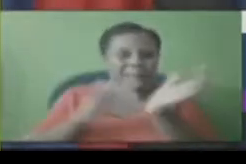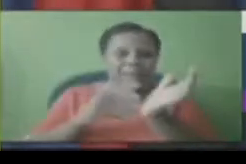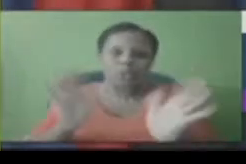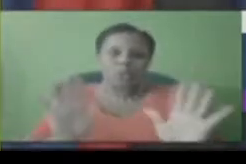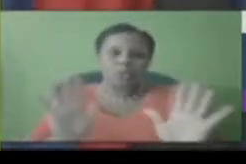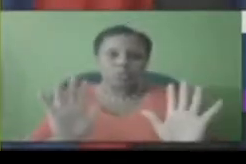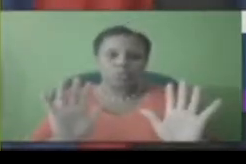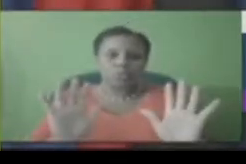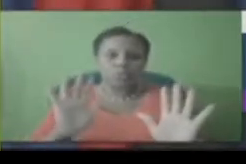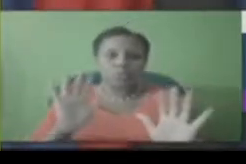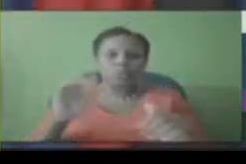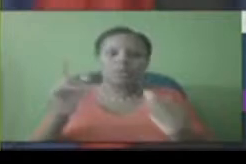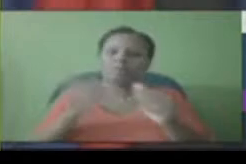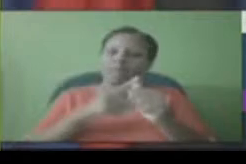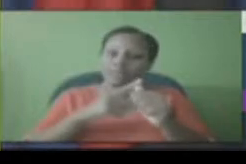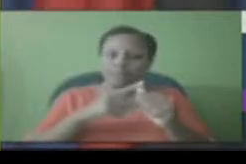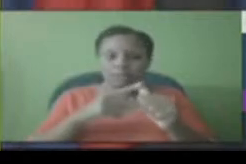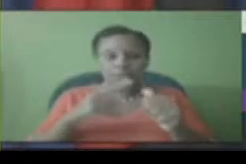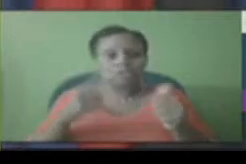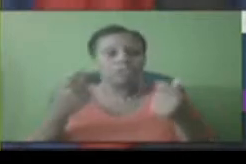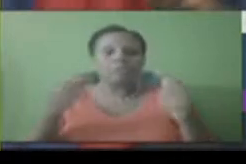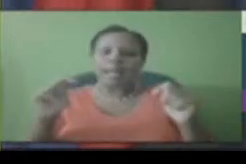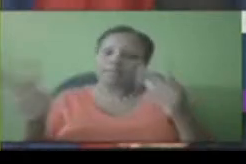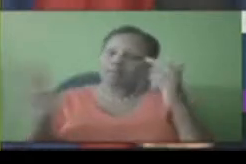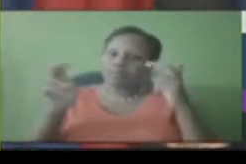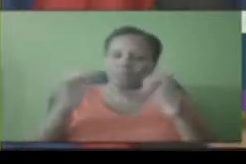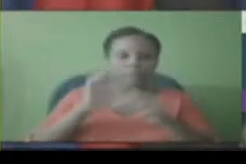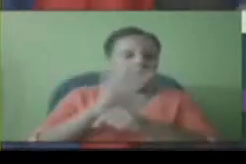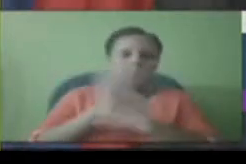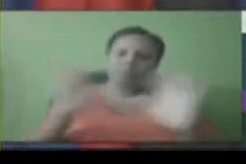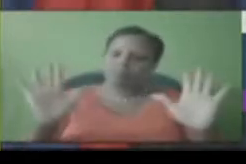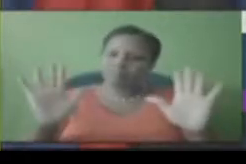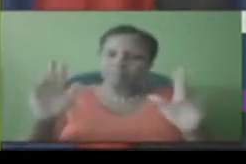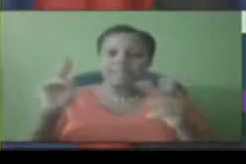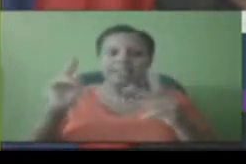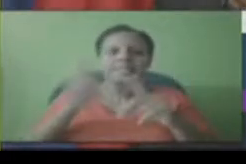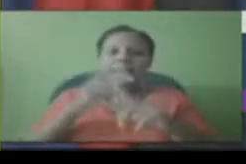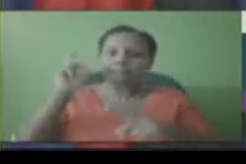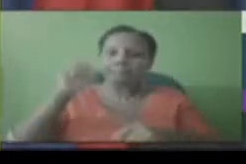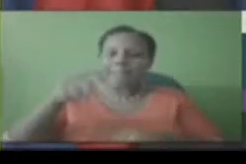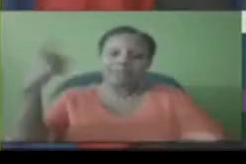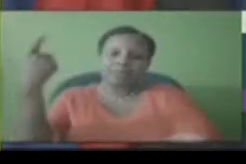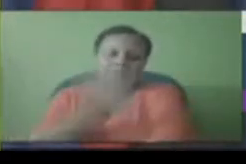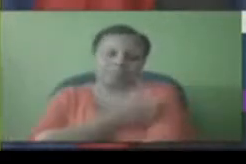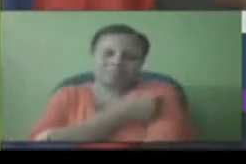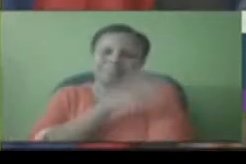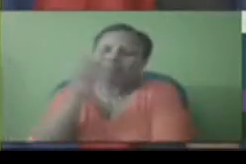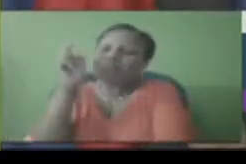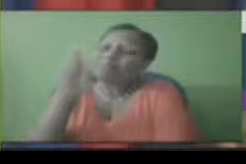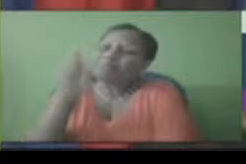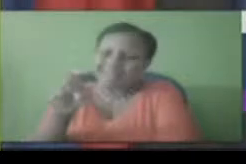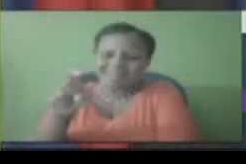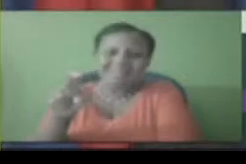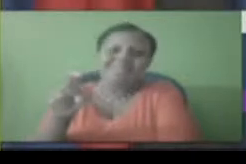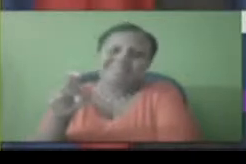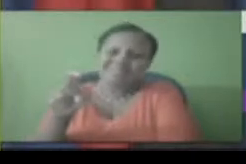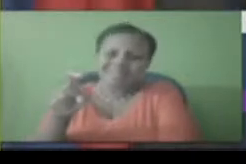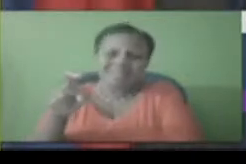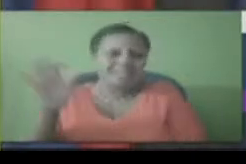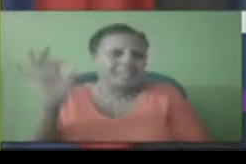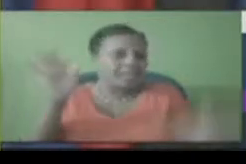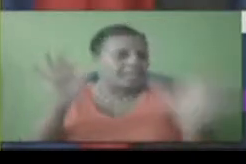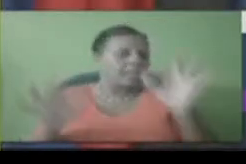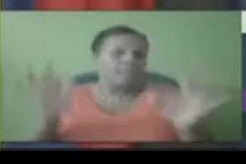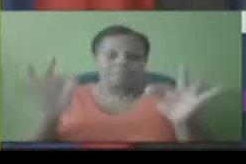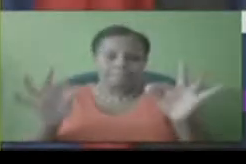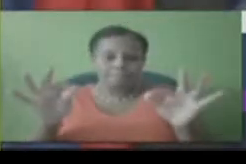vaccinated. If you get infected as a vaccinated person, you don't get sick, and you don't get to the stage where inflammation is